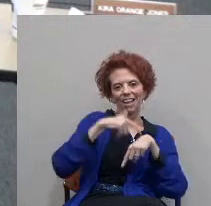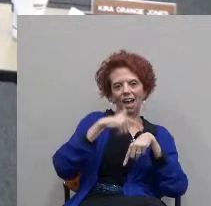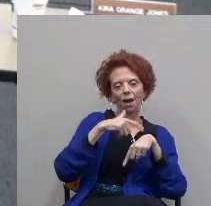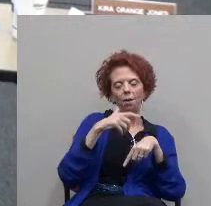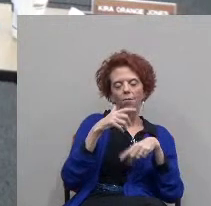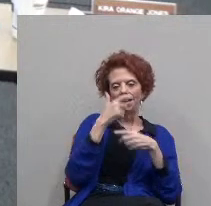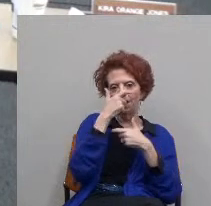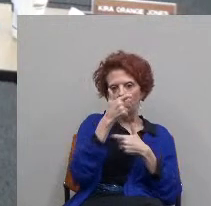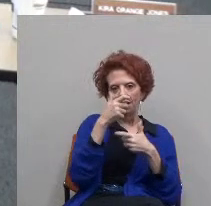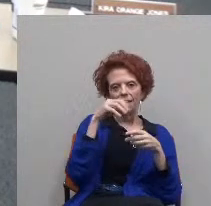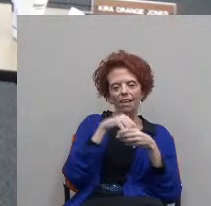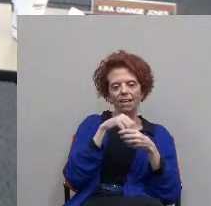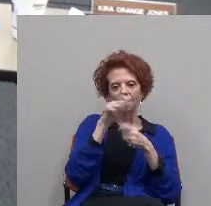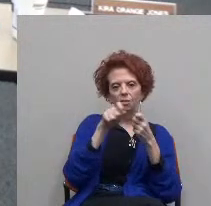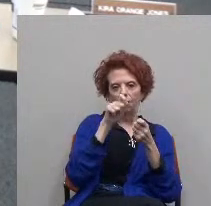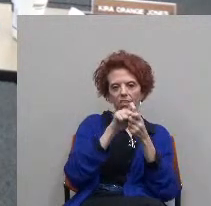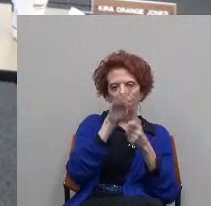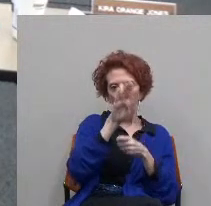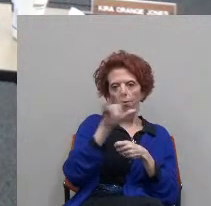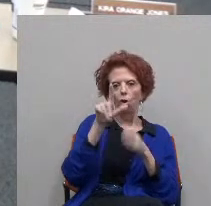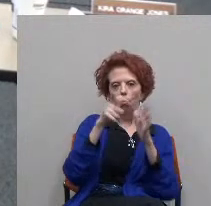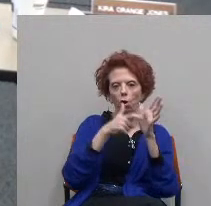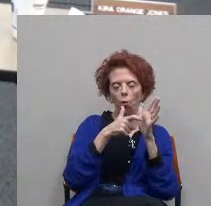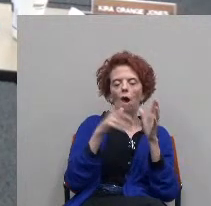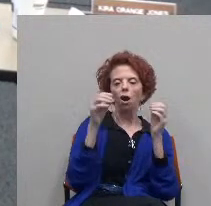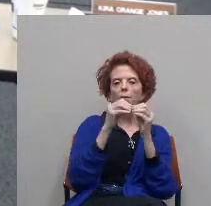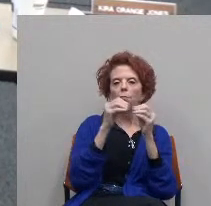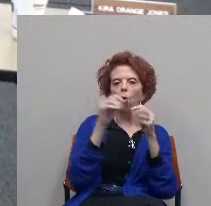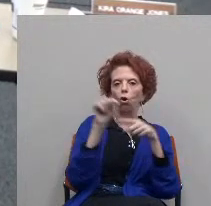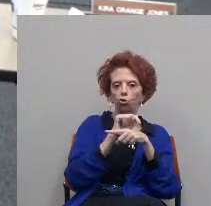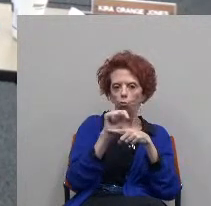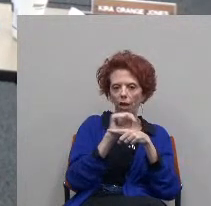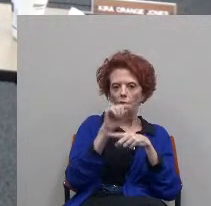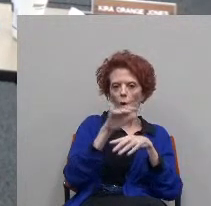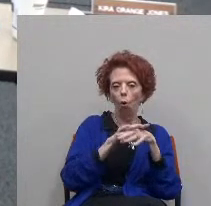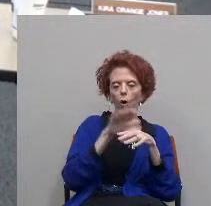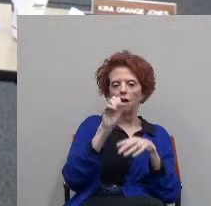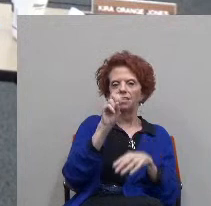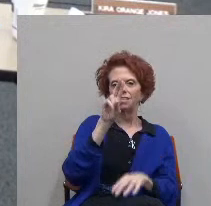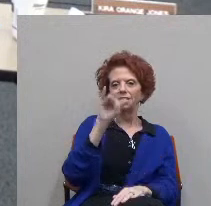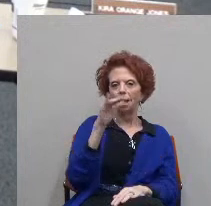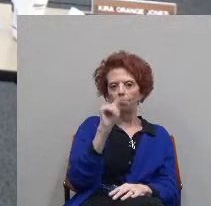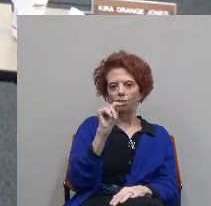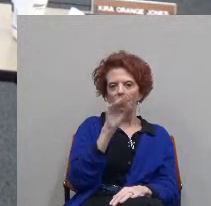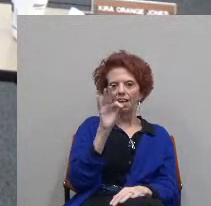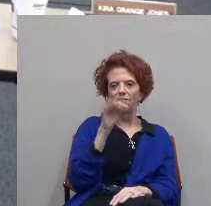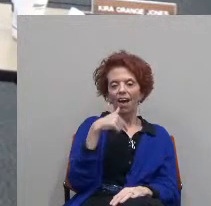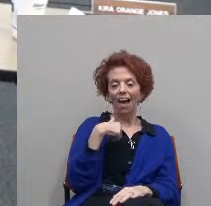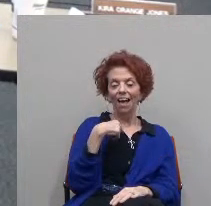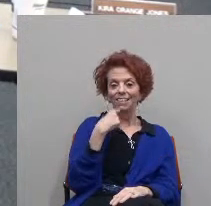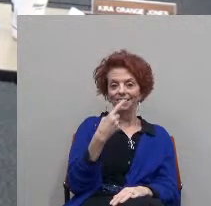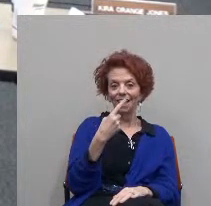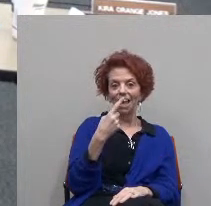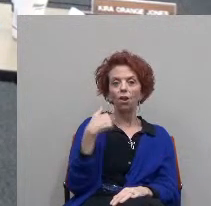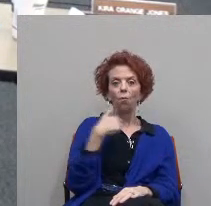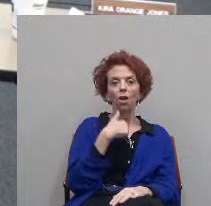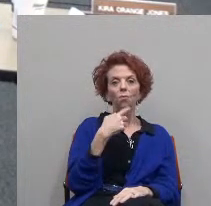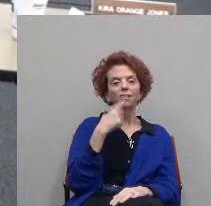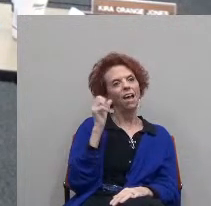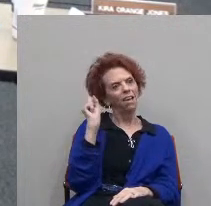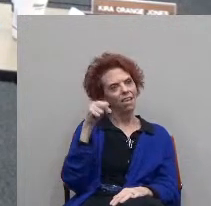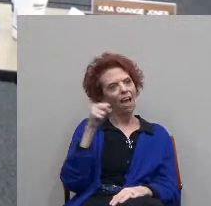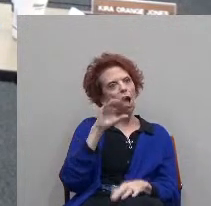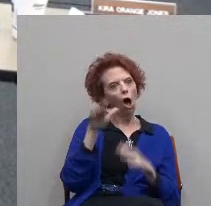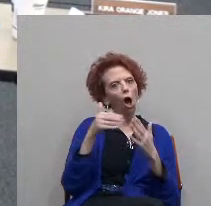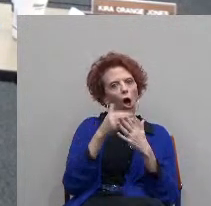indicate interest in a particular bill that would have required additional training on a subject. If I mentioned, we would all say, yeah, every kid needs to